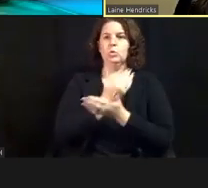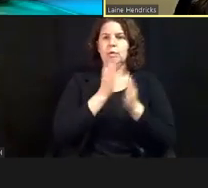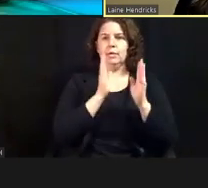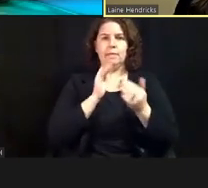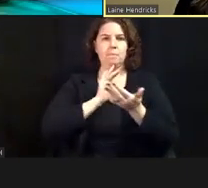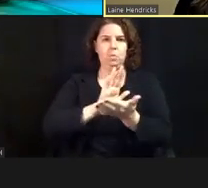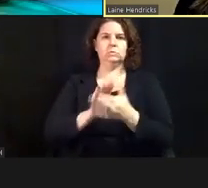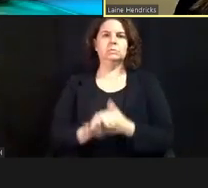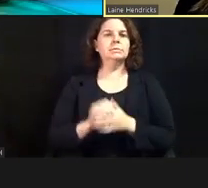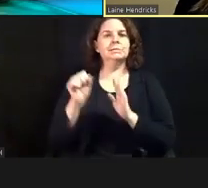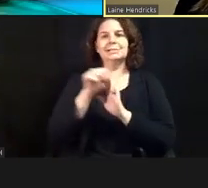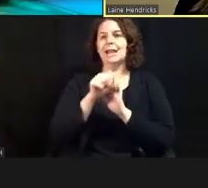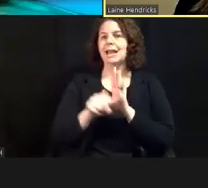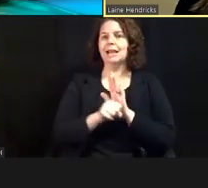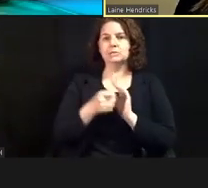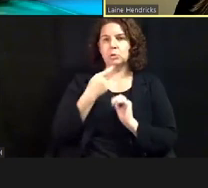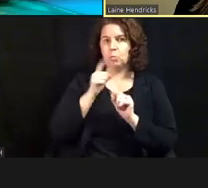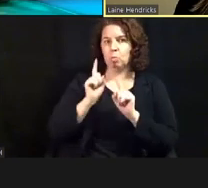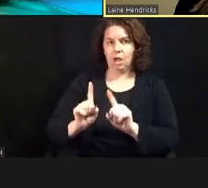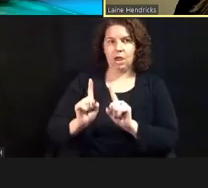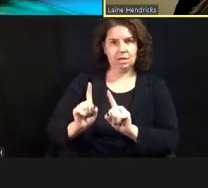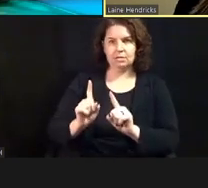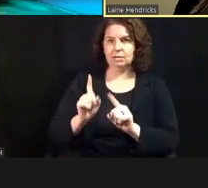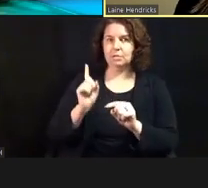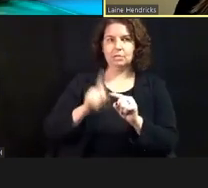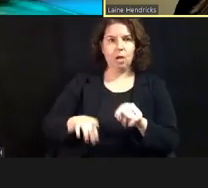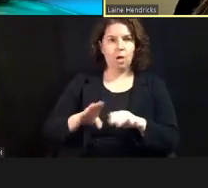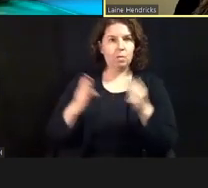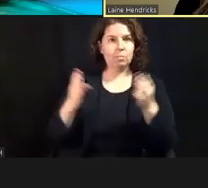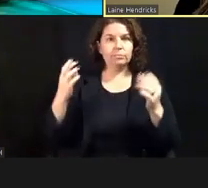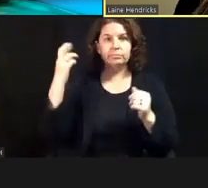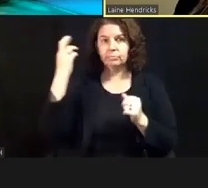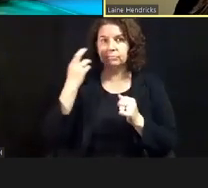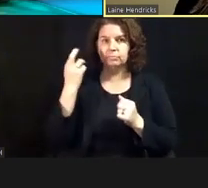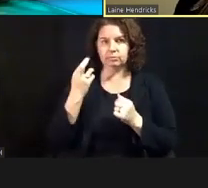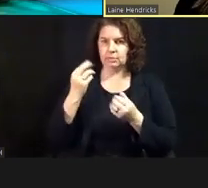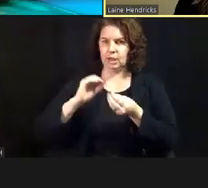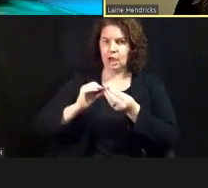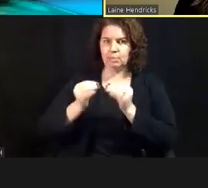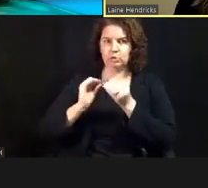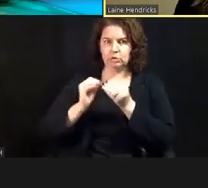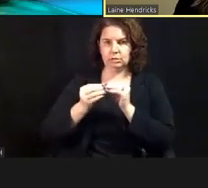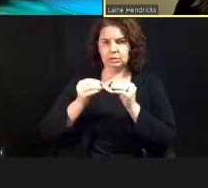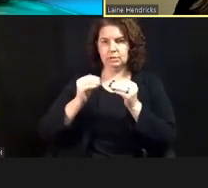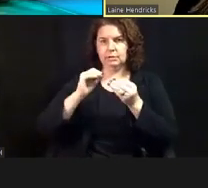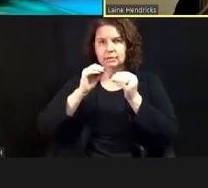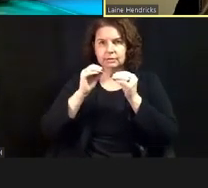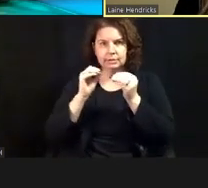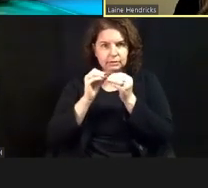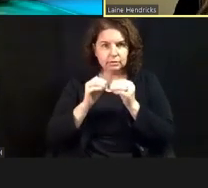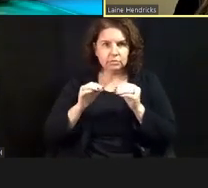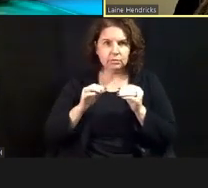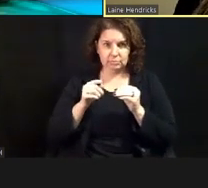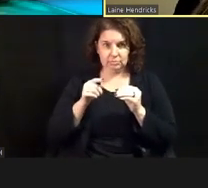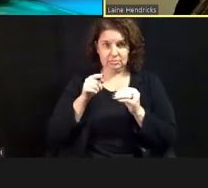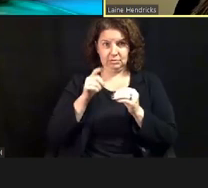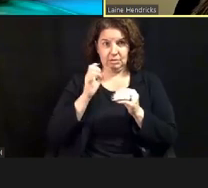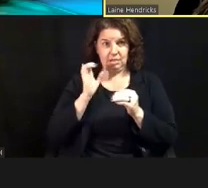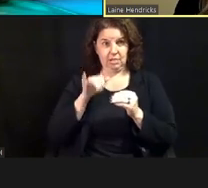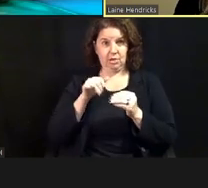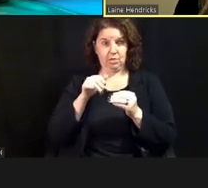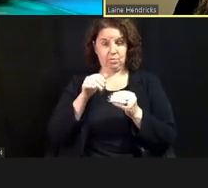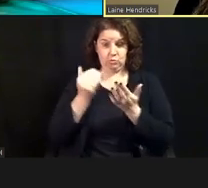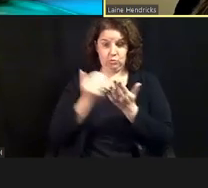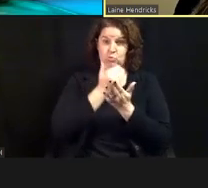Marin's data based on new methods for calculating the county's ranking within the blueprint framework. And so today's event